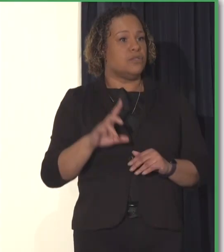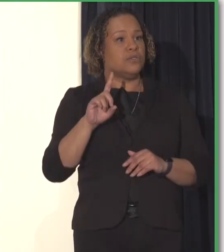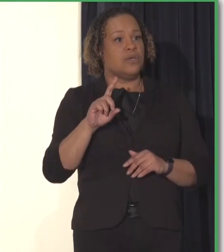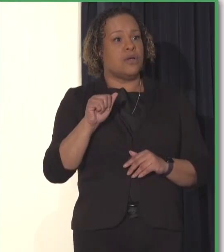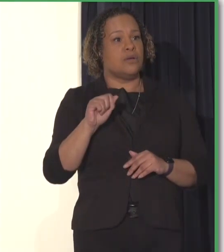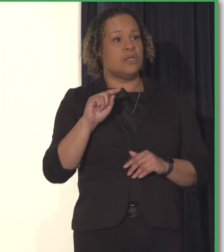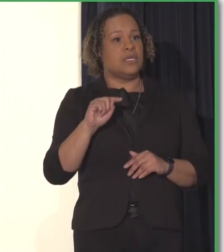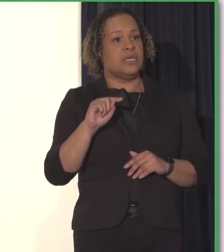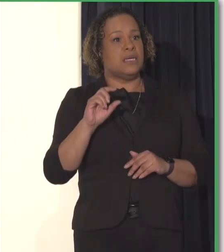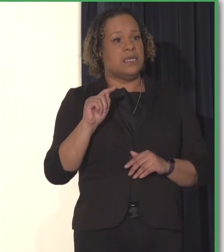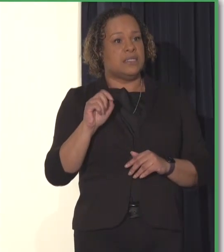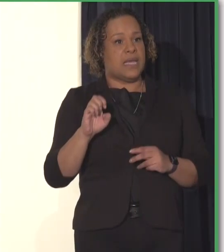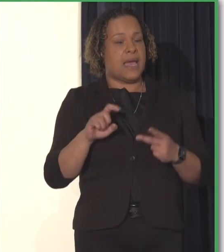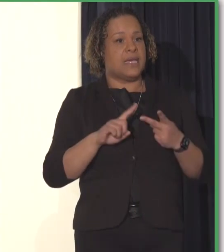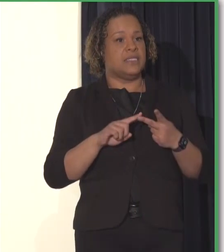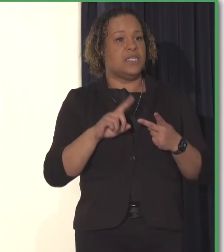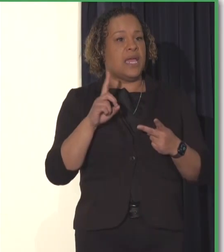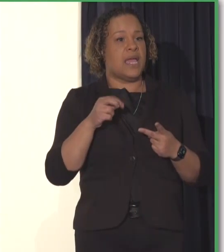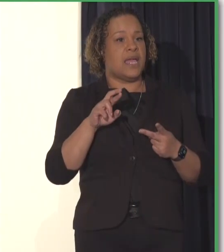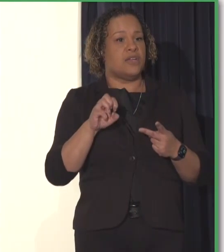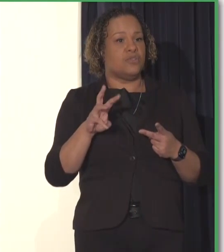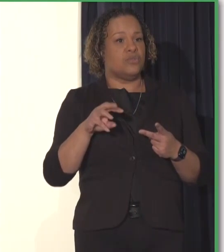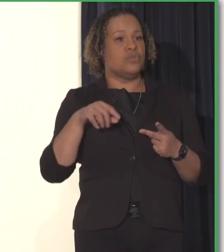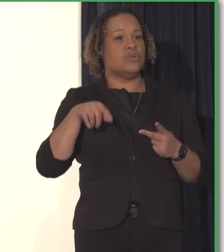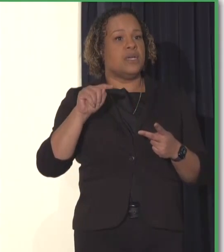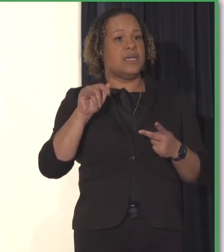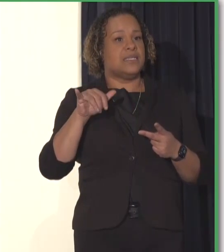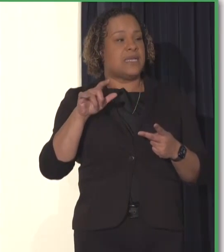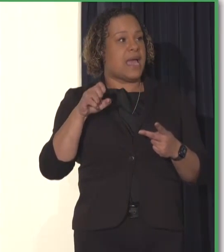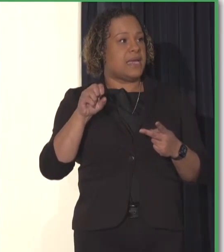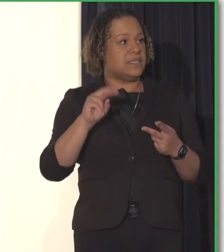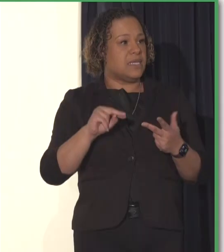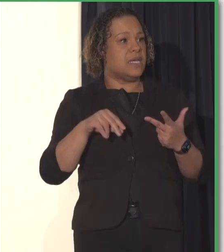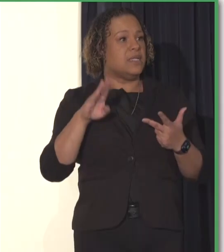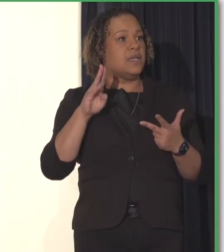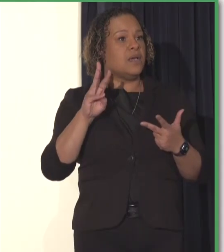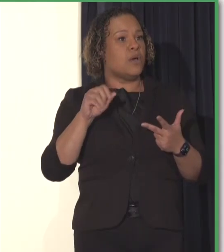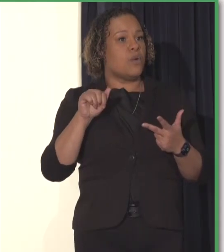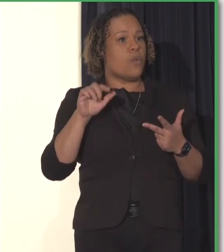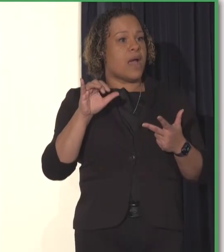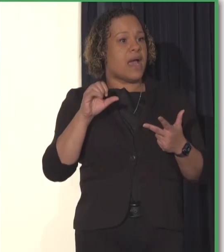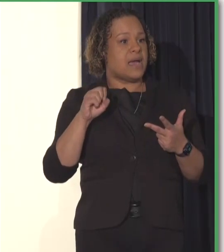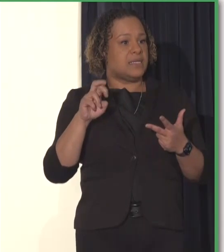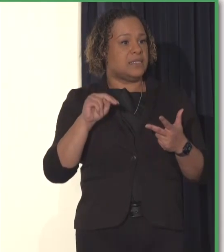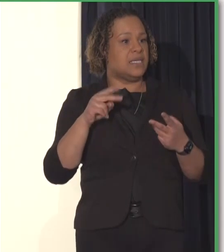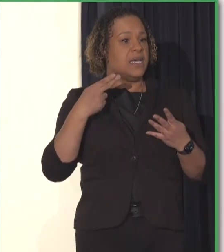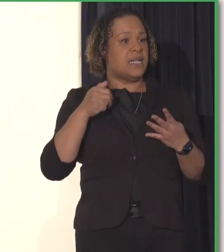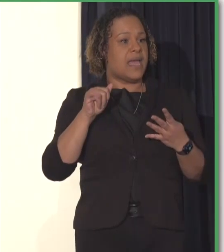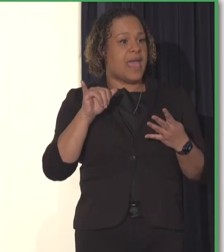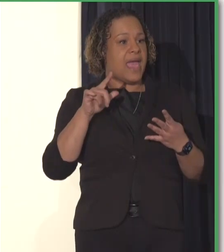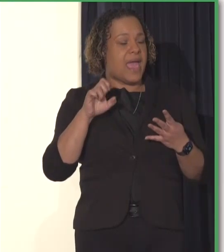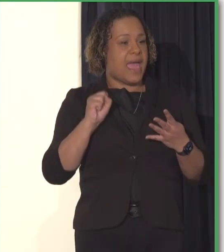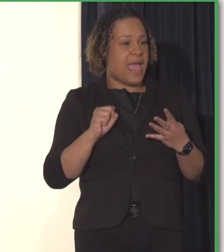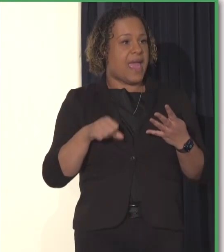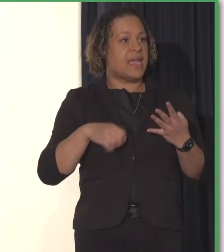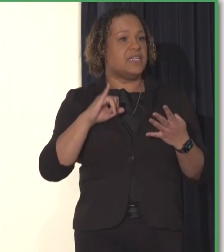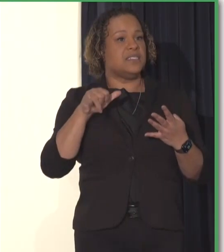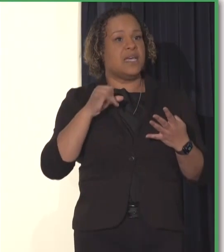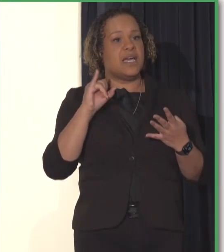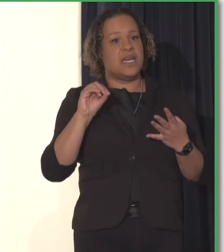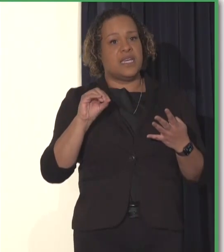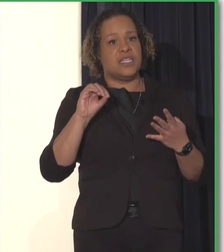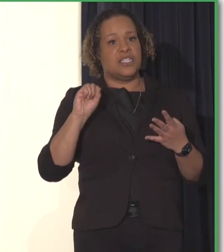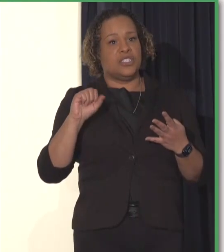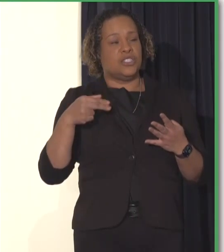Jerome Warfield, Drew Freeze, Felicia Tyson, Teresa Blossom, Mary Barber, Candace Hayes, Armesia Joshua, and